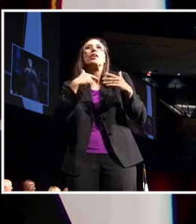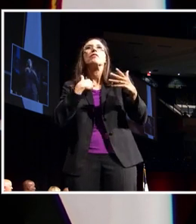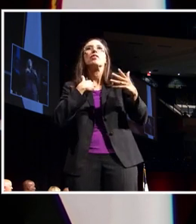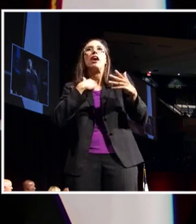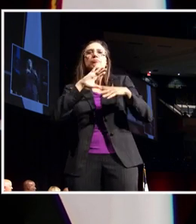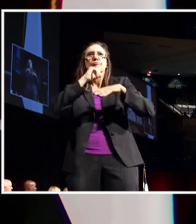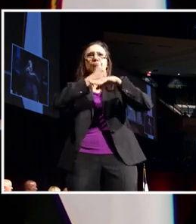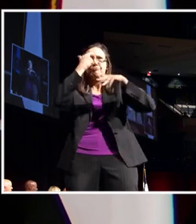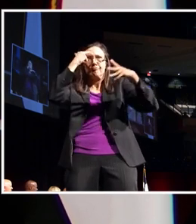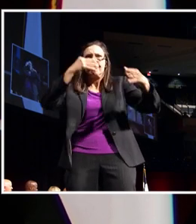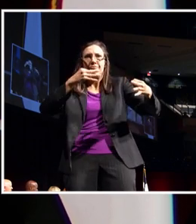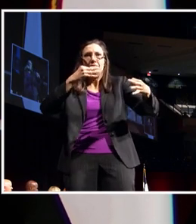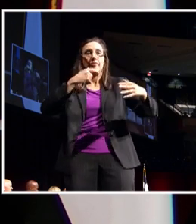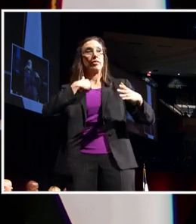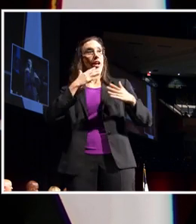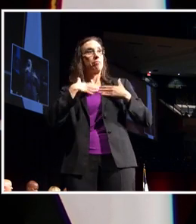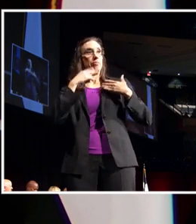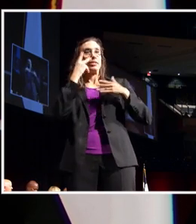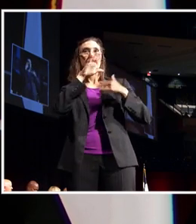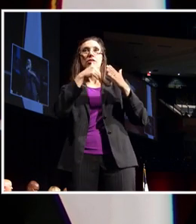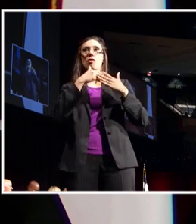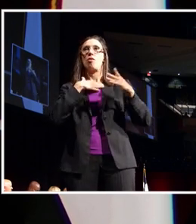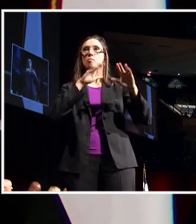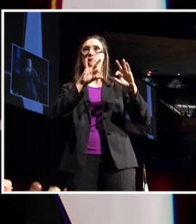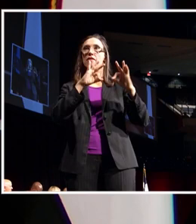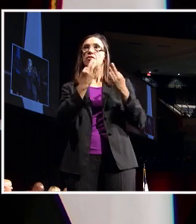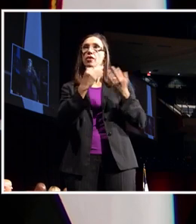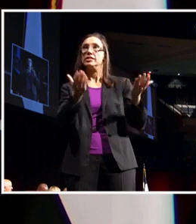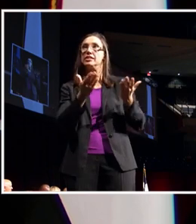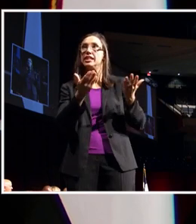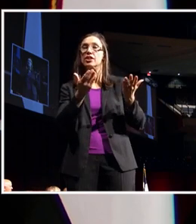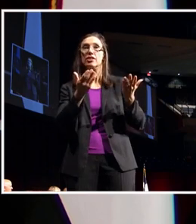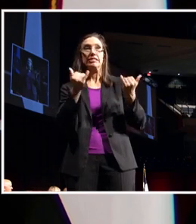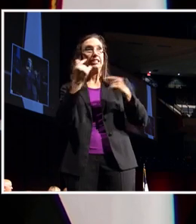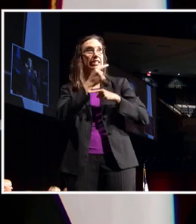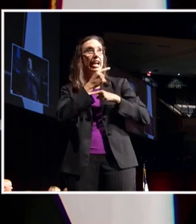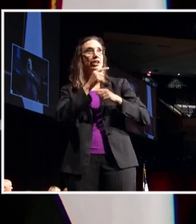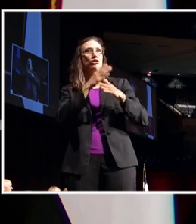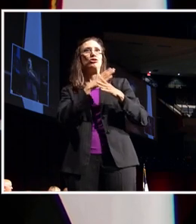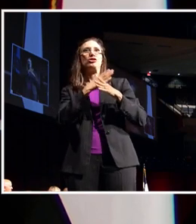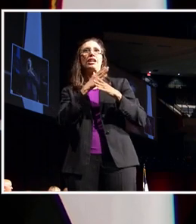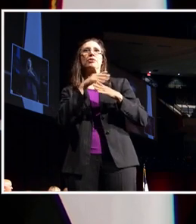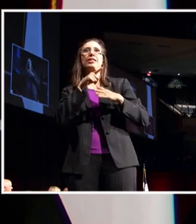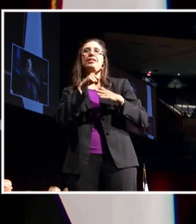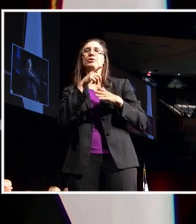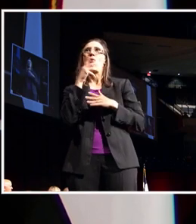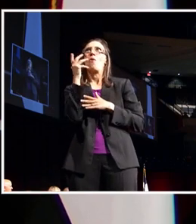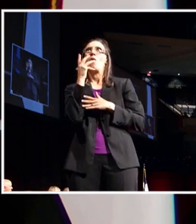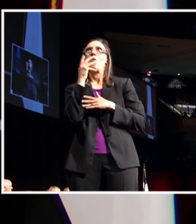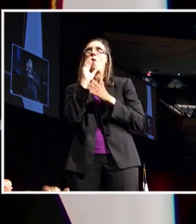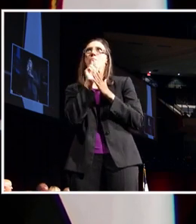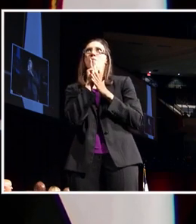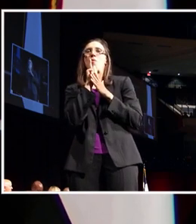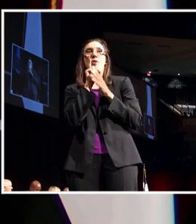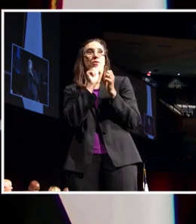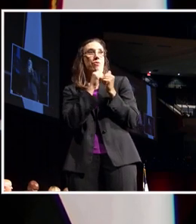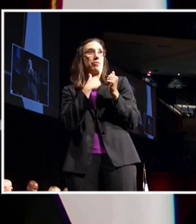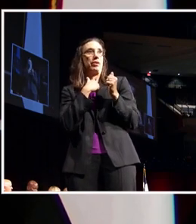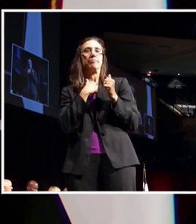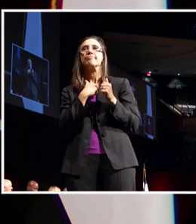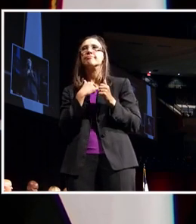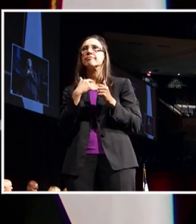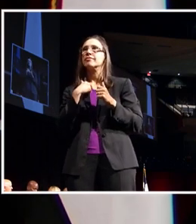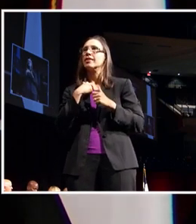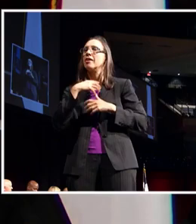into. I'm happy to see all my friends here today sharing this unforgettable moment with me. I'm happy because we're finally